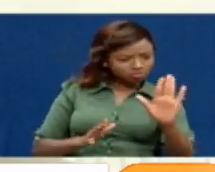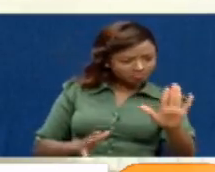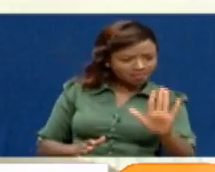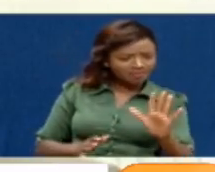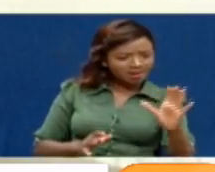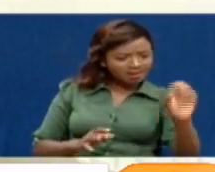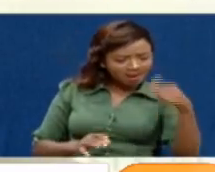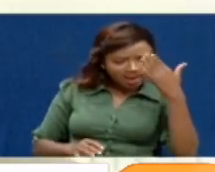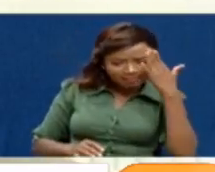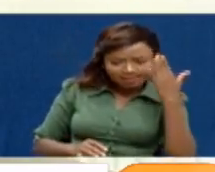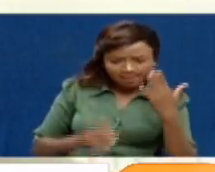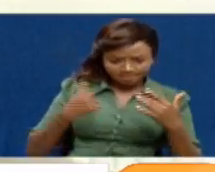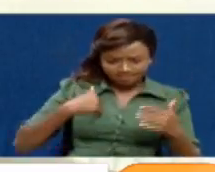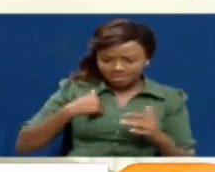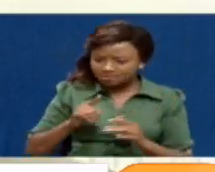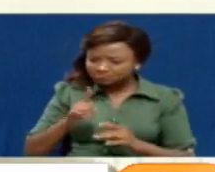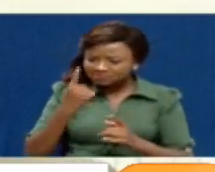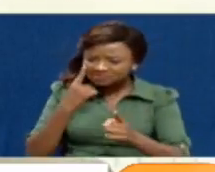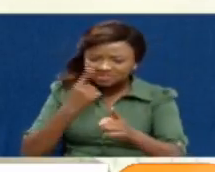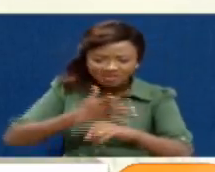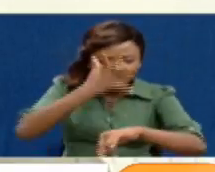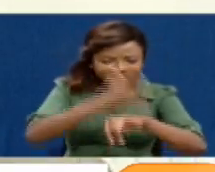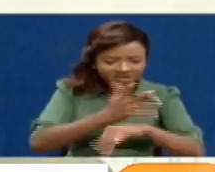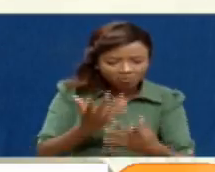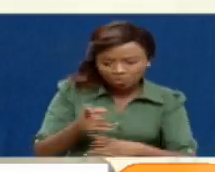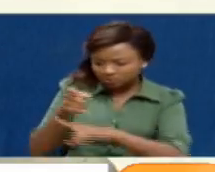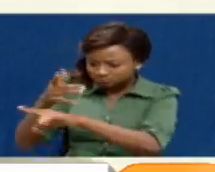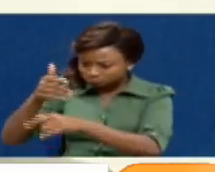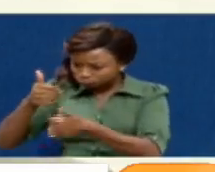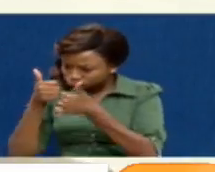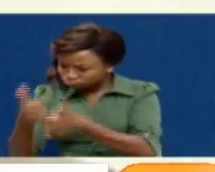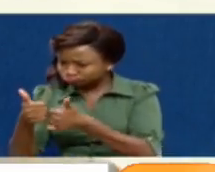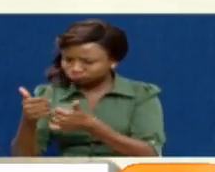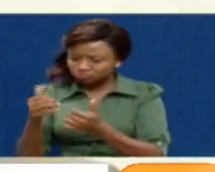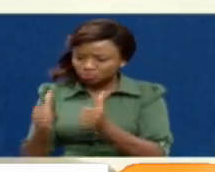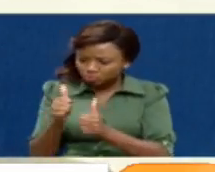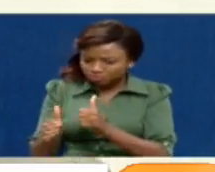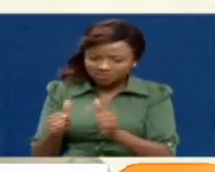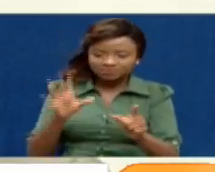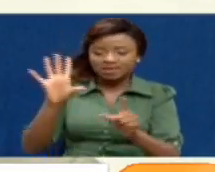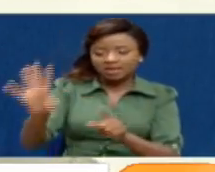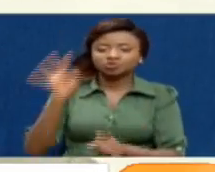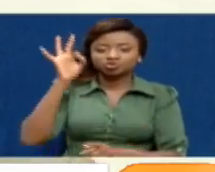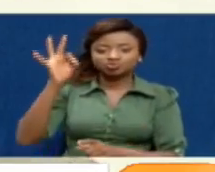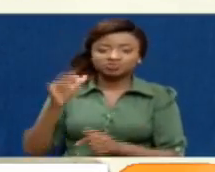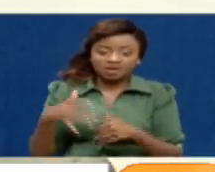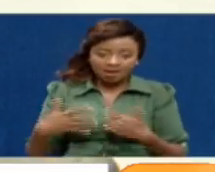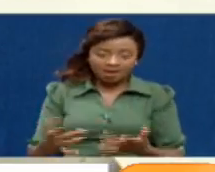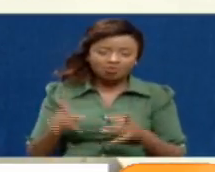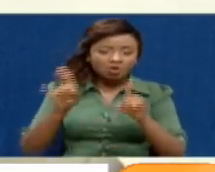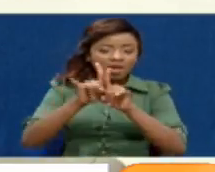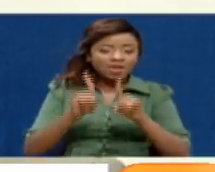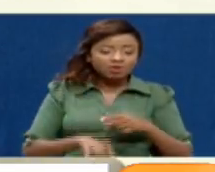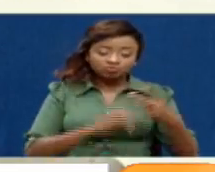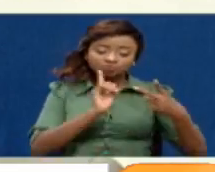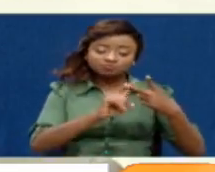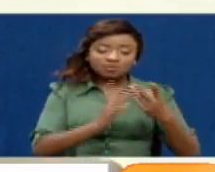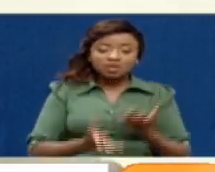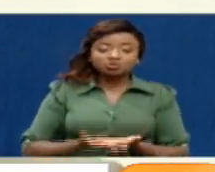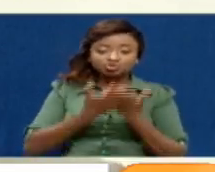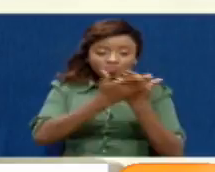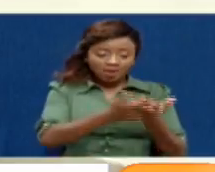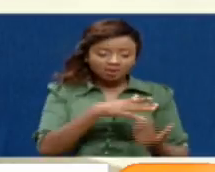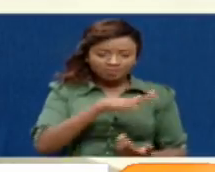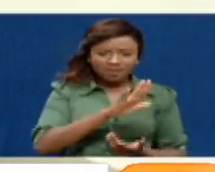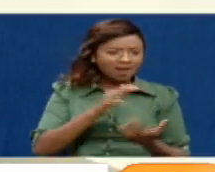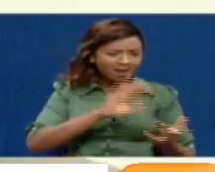differentiate between genuine and counterfeits so that they make an informed decision when they are buying. Number two, the enforcement